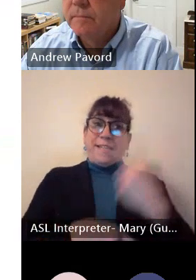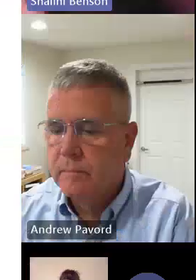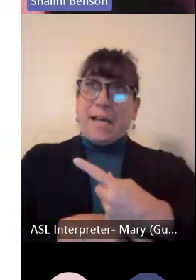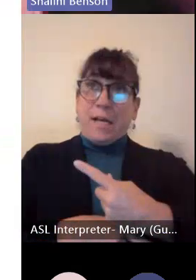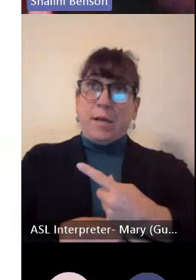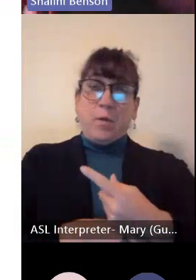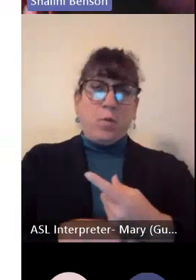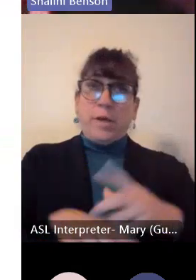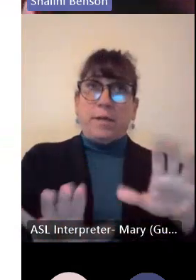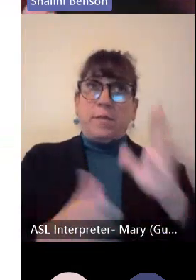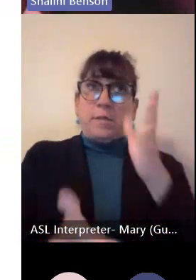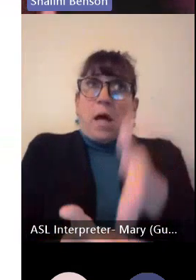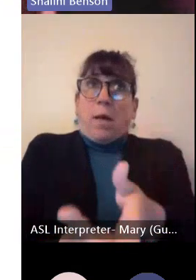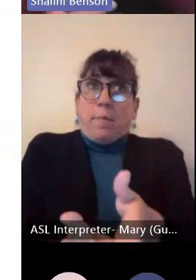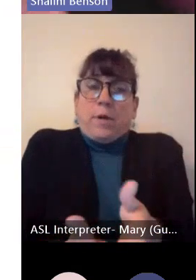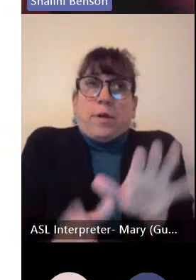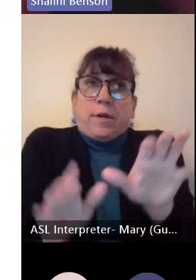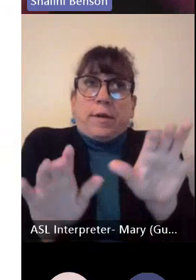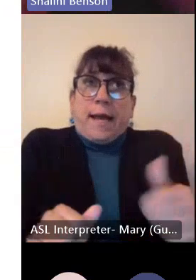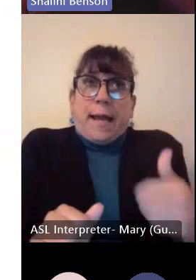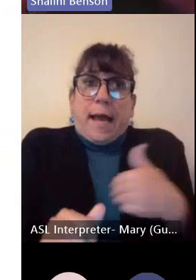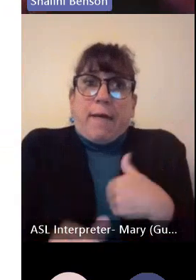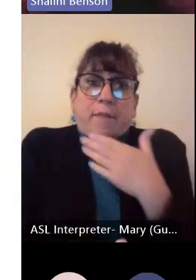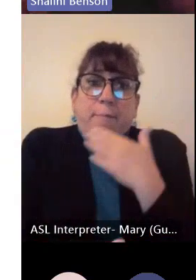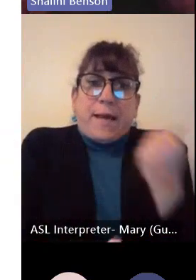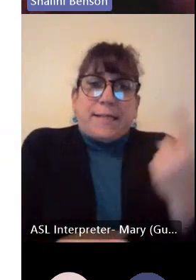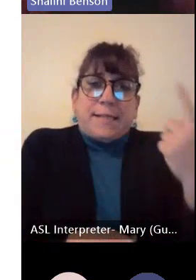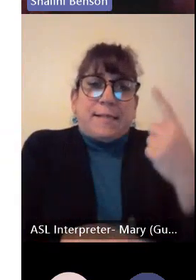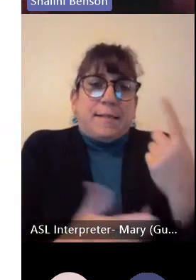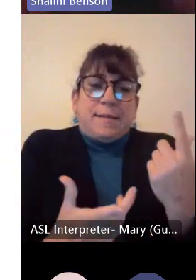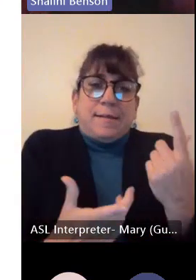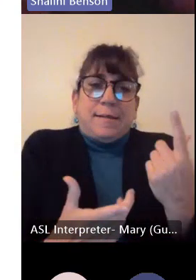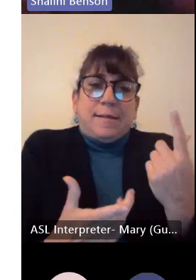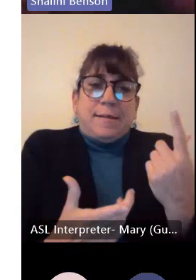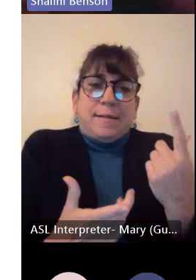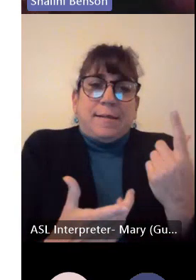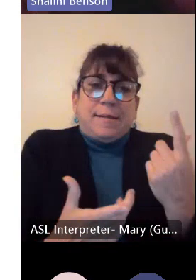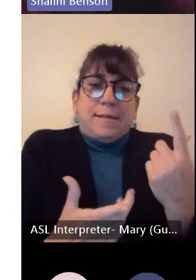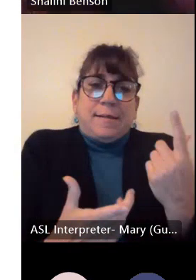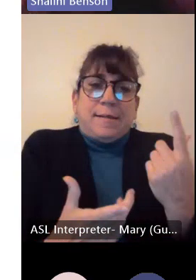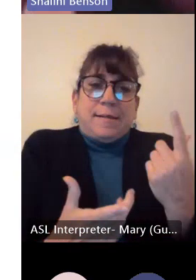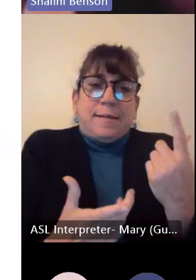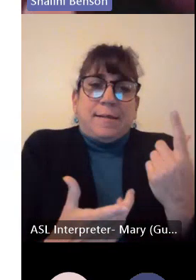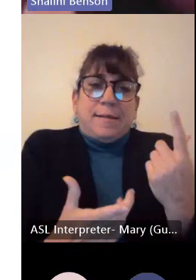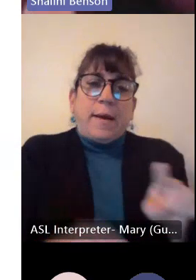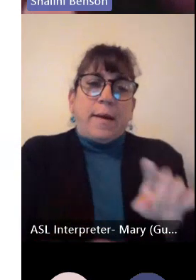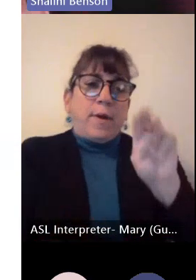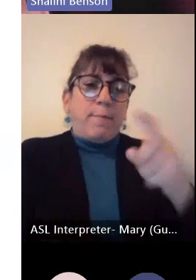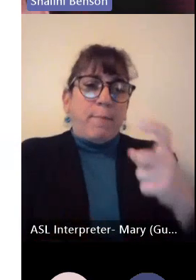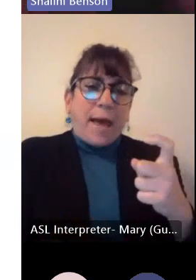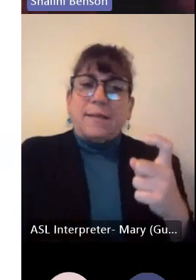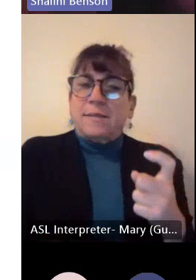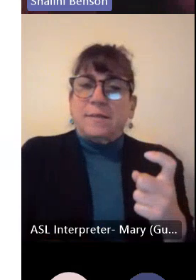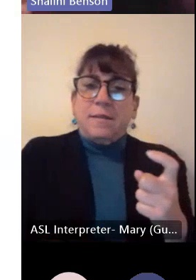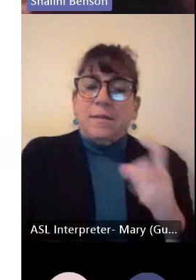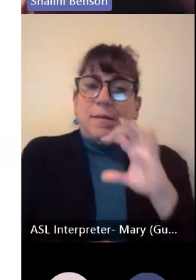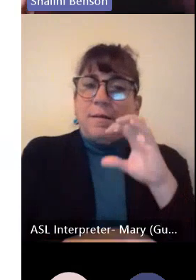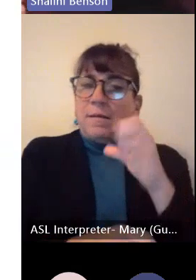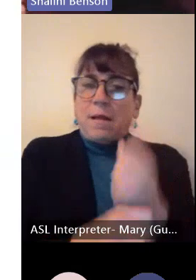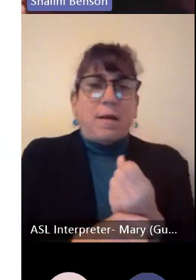idea in the world 2 days after max locks, and sorry, you have to hold on to that idea for another year. And so knowing what OMB says,